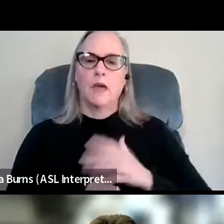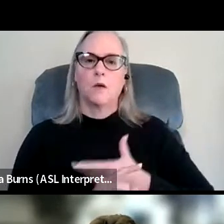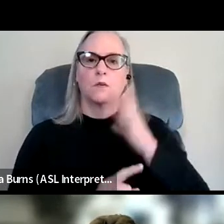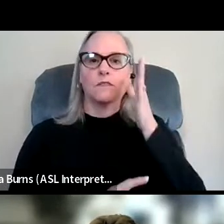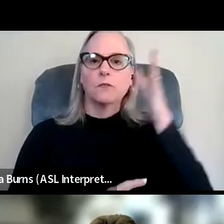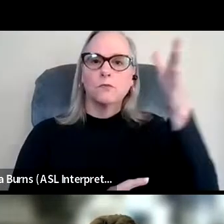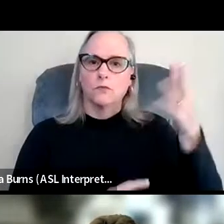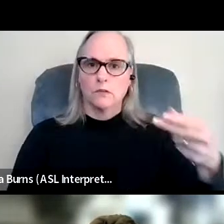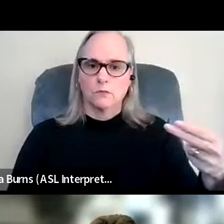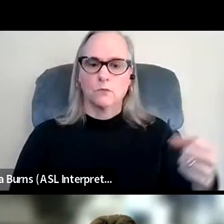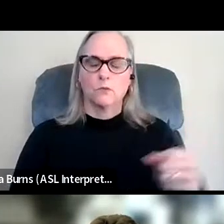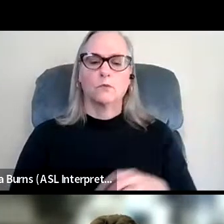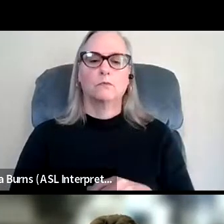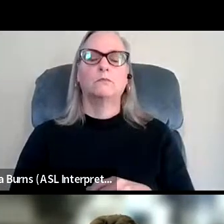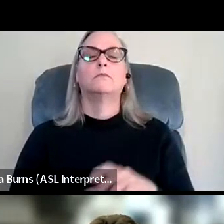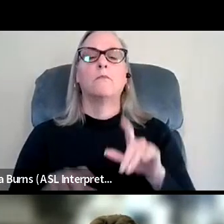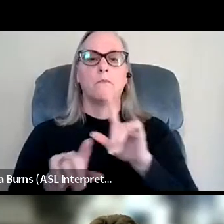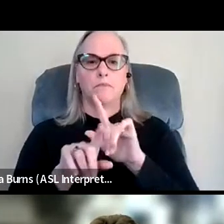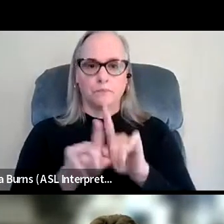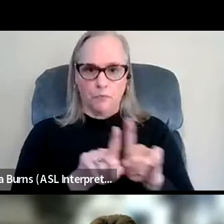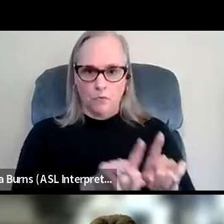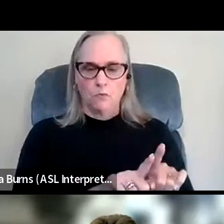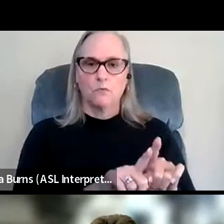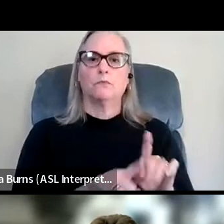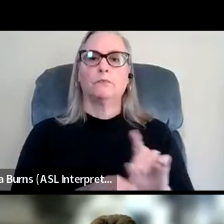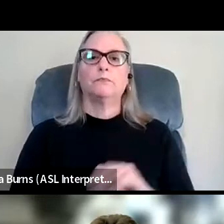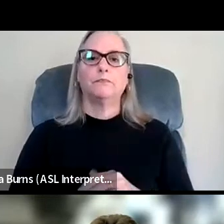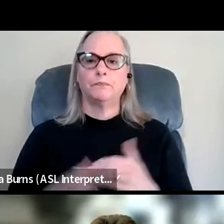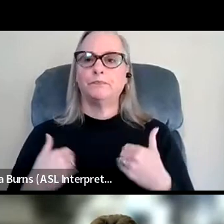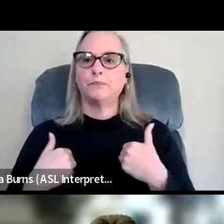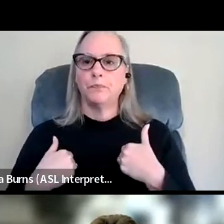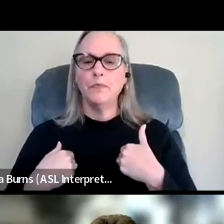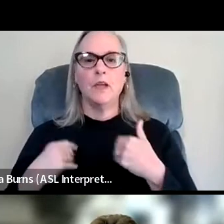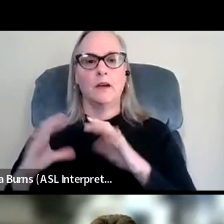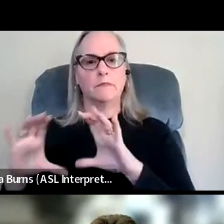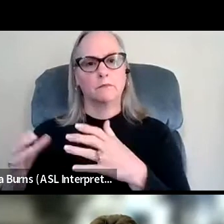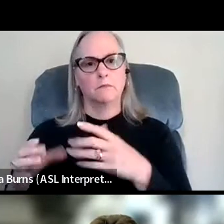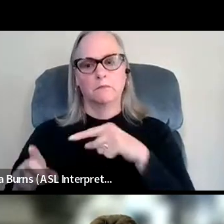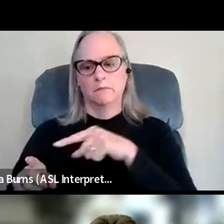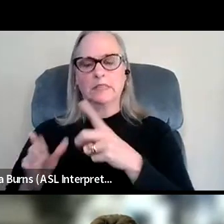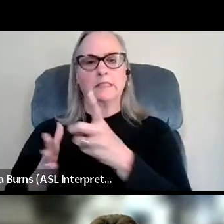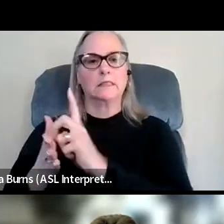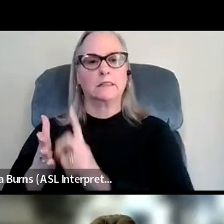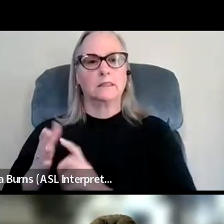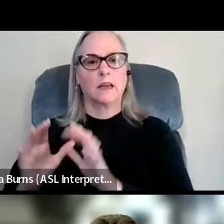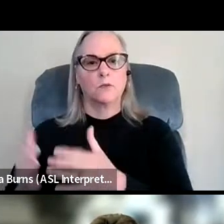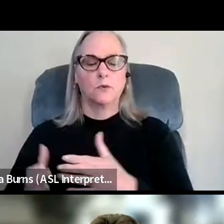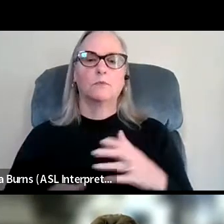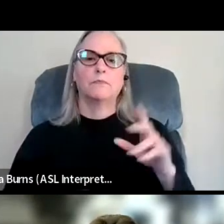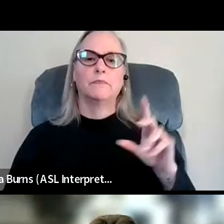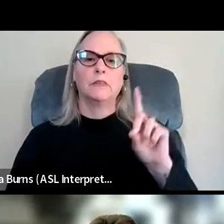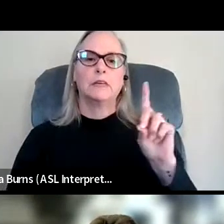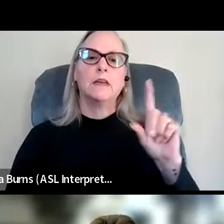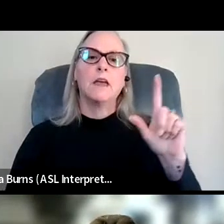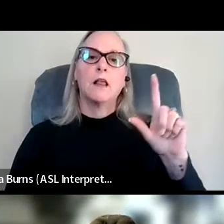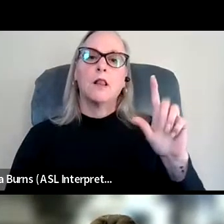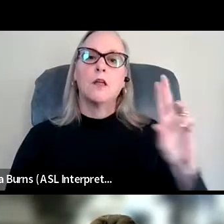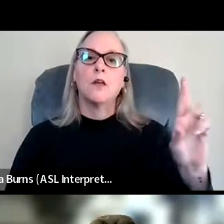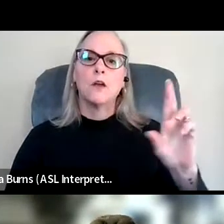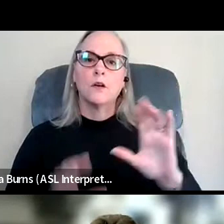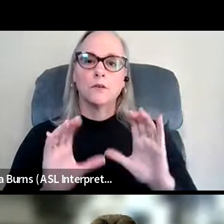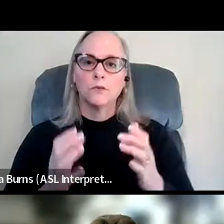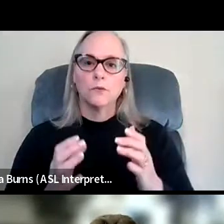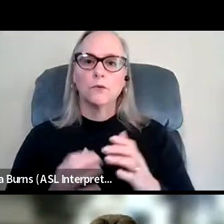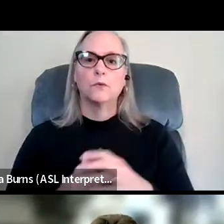tandem with that, we have a very capable design group, the DLR group. Young and Buddy are